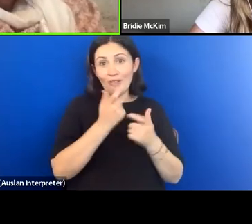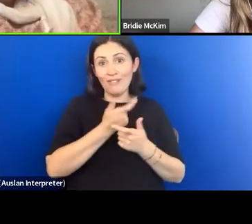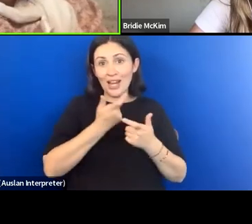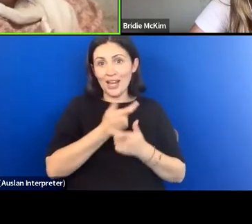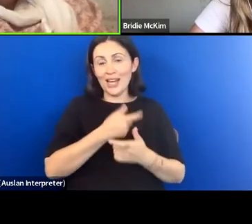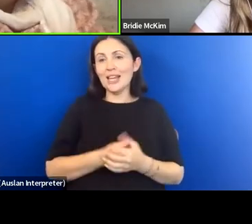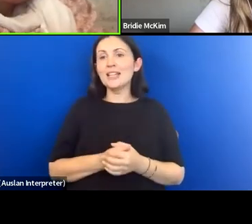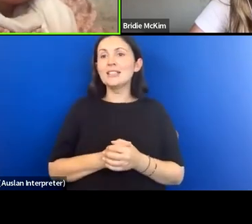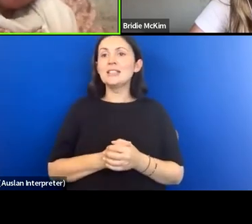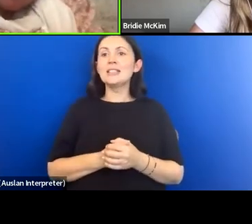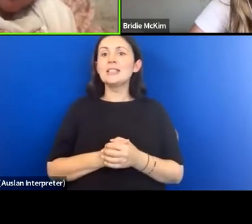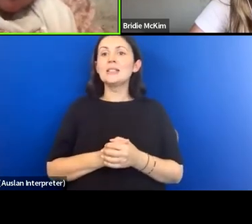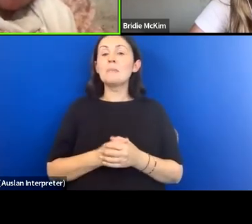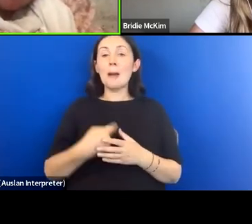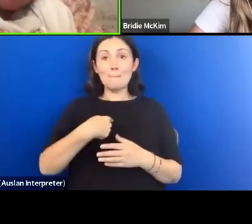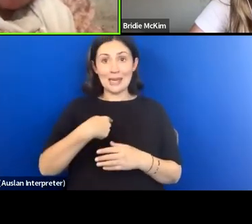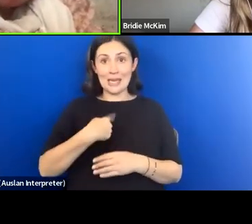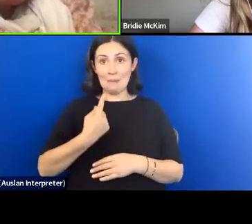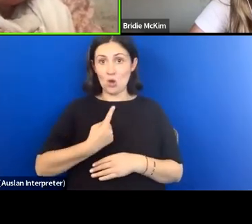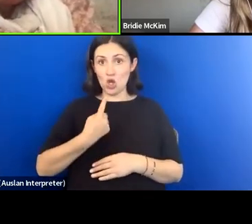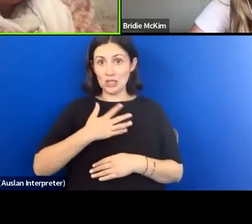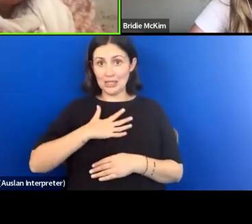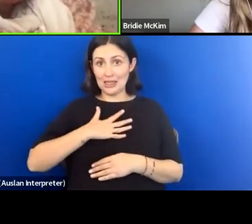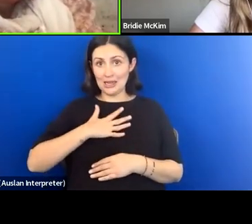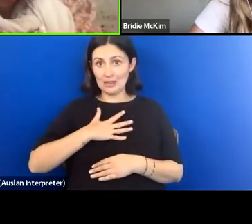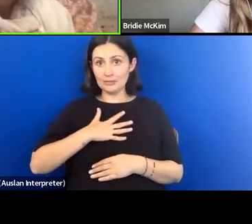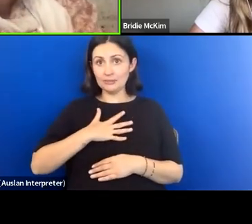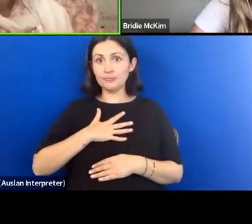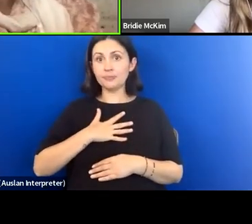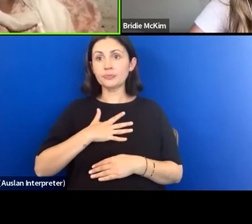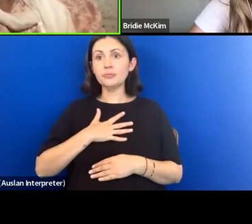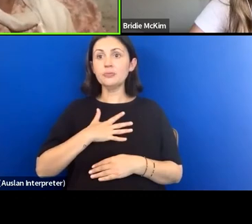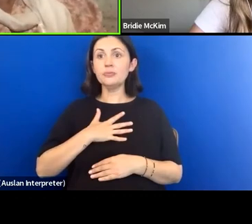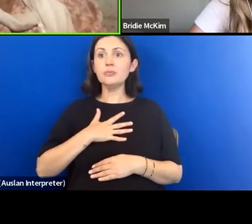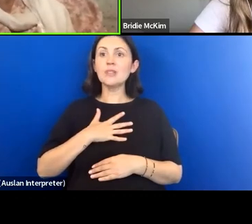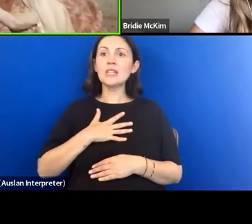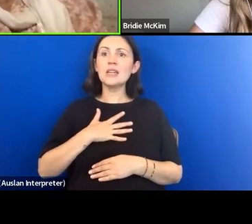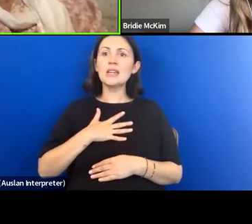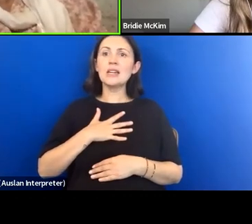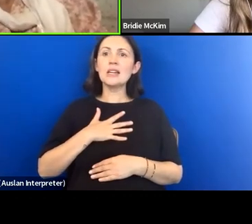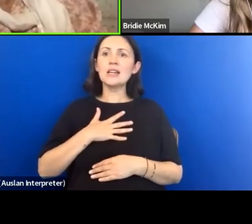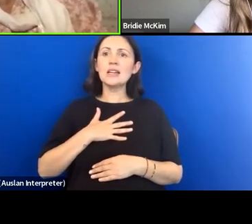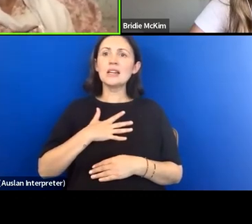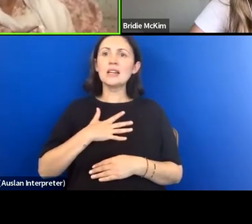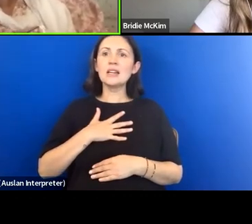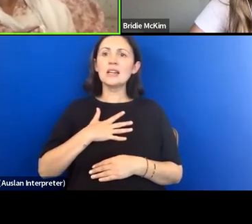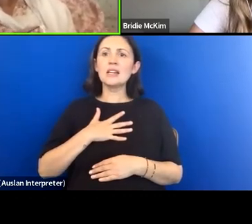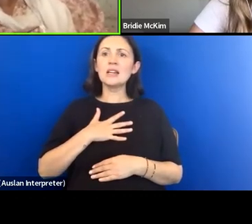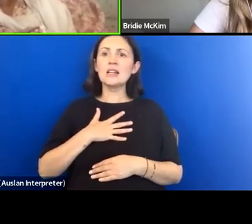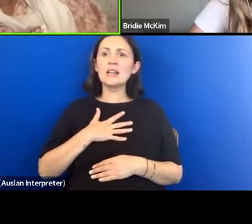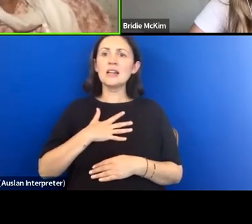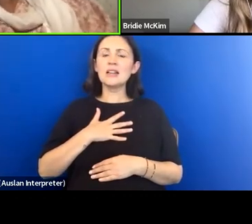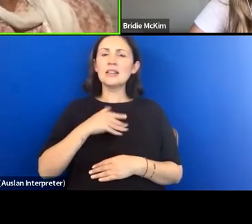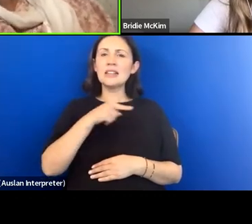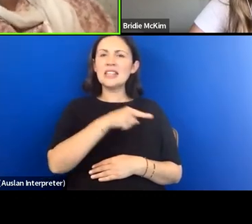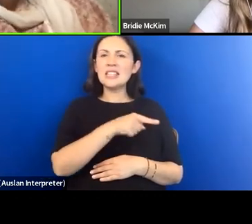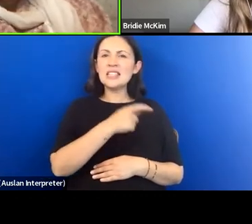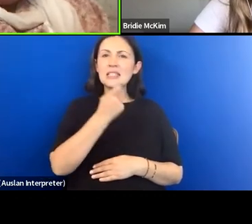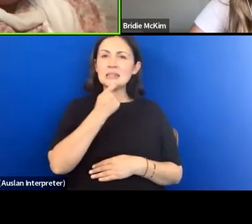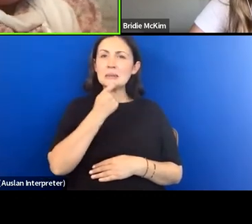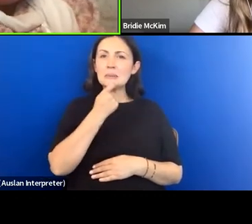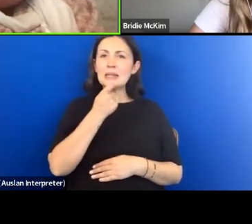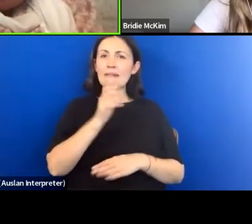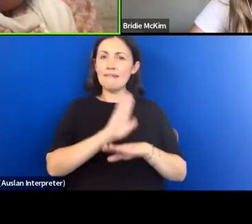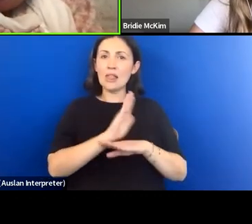level, I like to say that it's a bit of a love letter to my family and